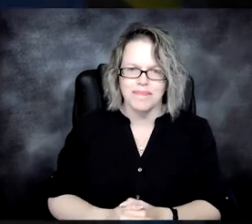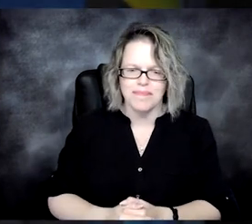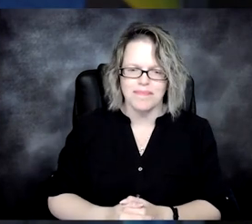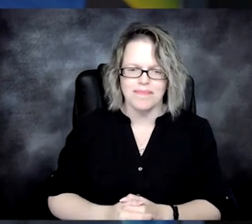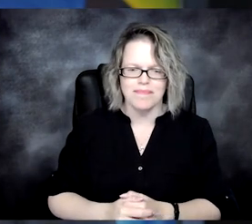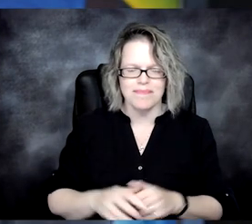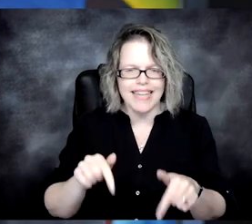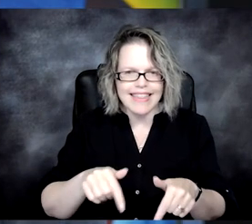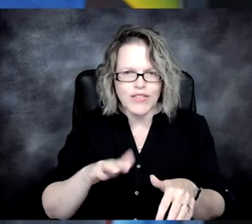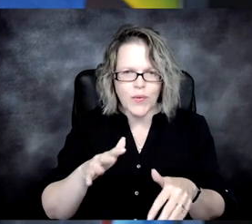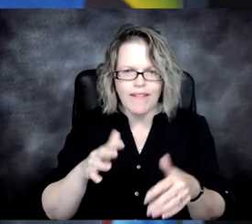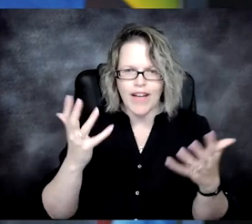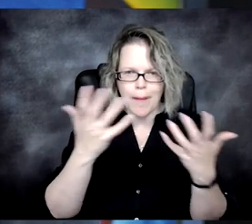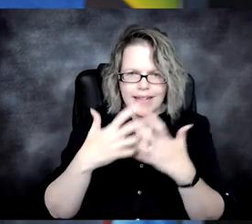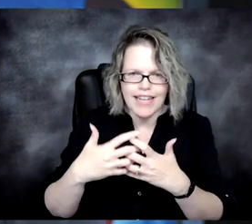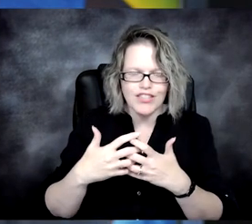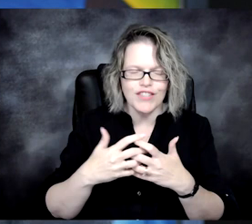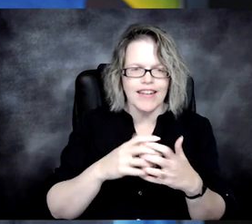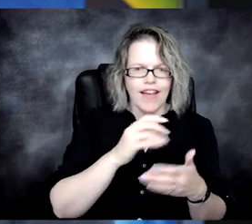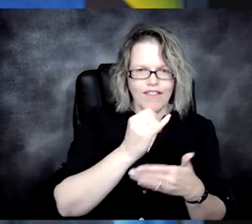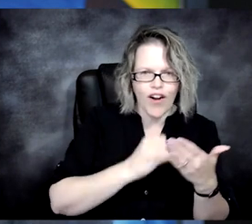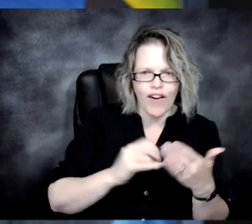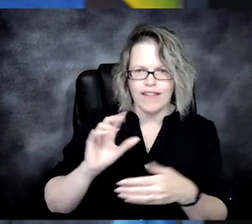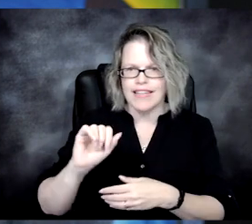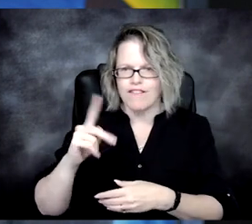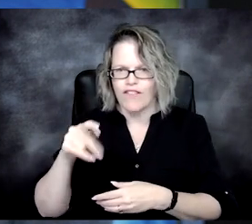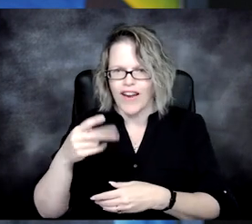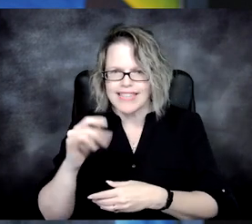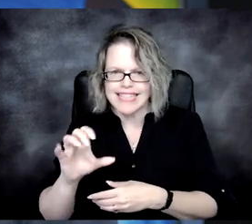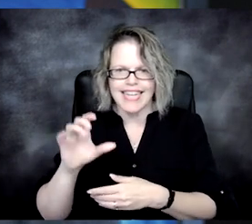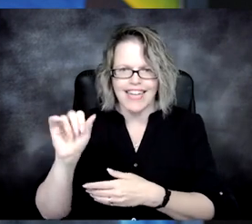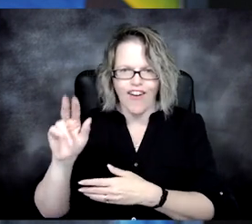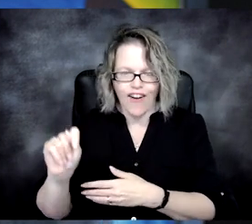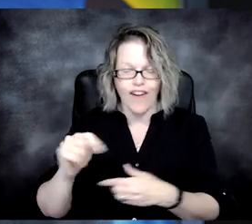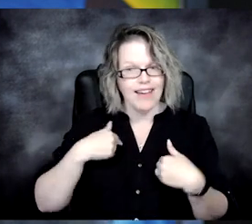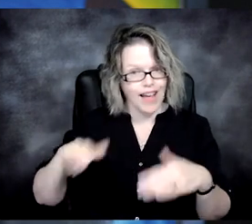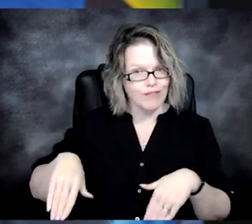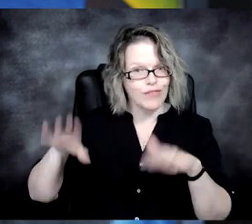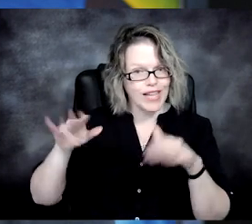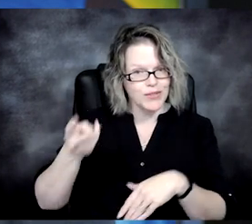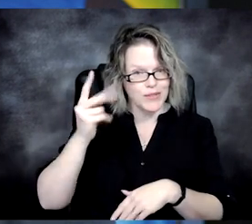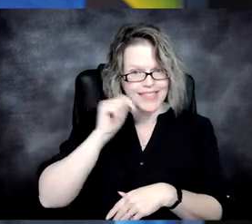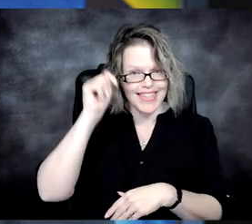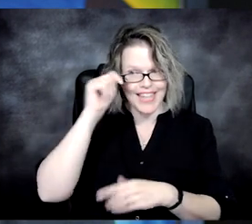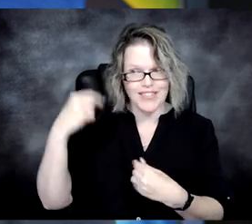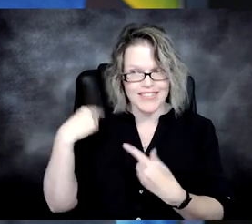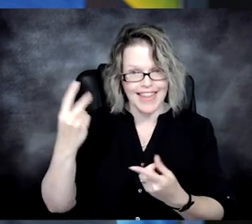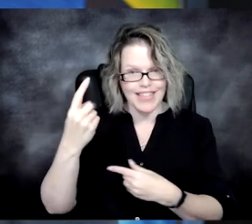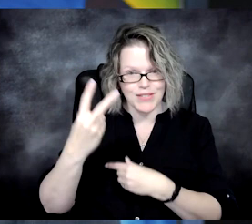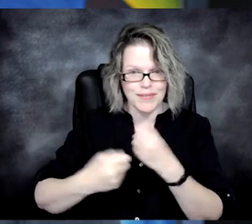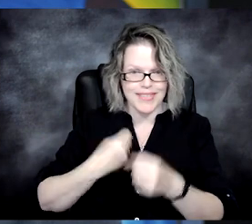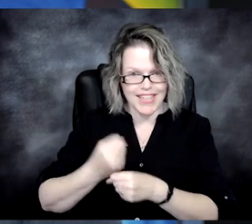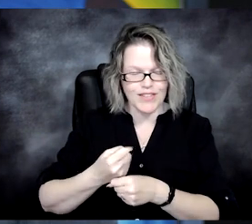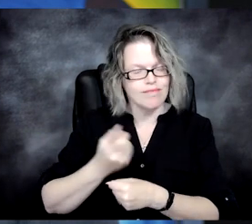This sort of combination of art and ekphrastic art is amazing. As having raised two teenagers in the last 2 years, I really